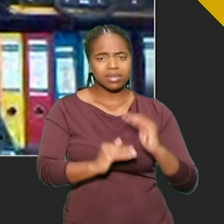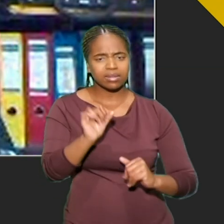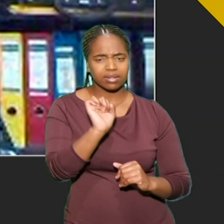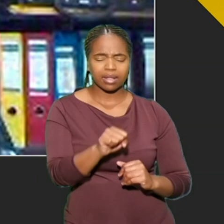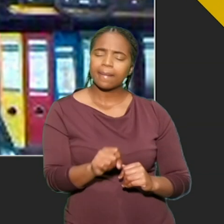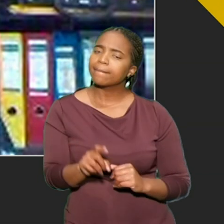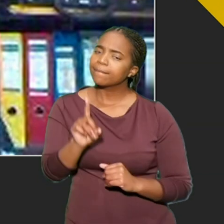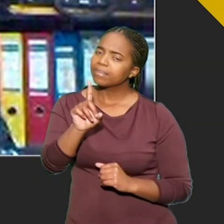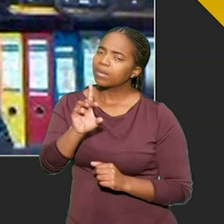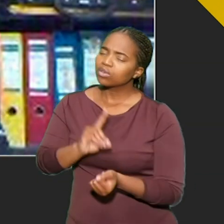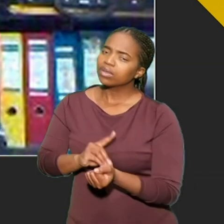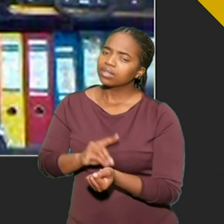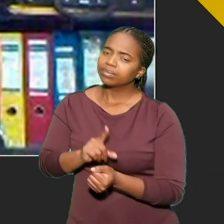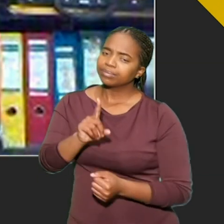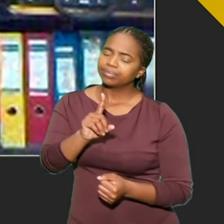land.